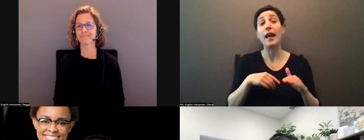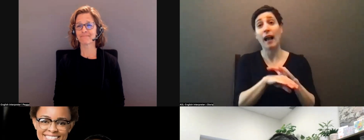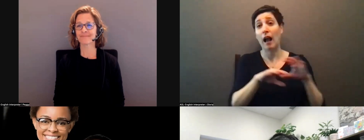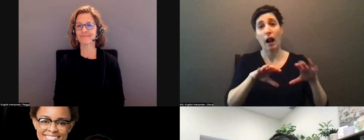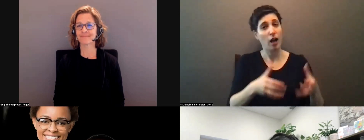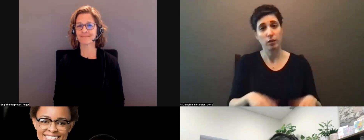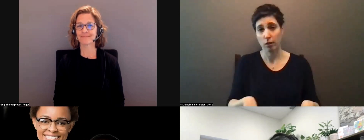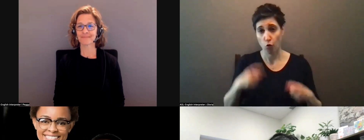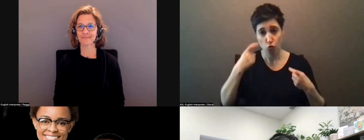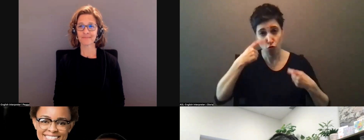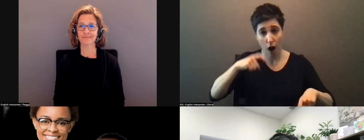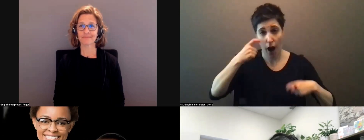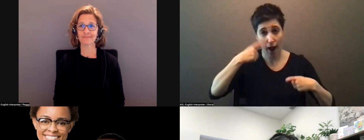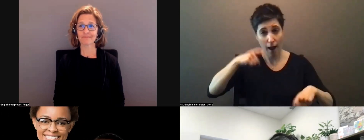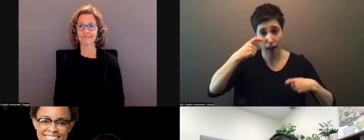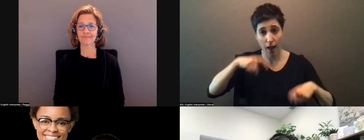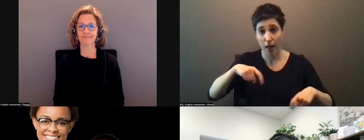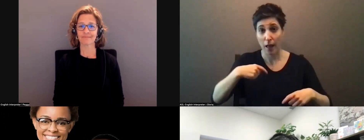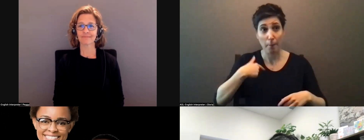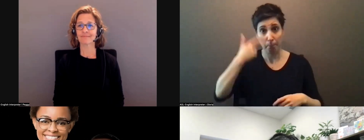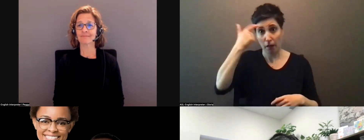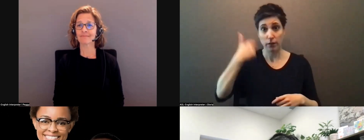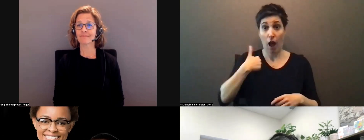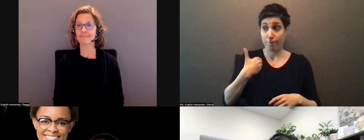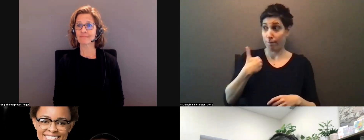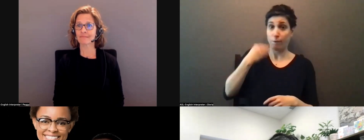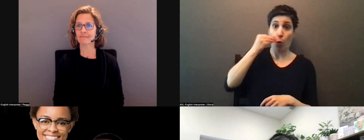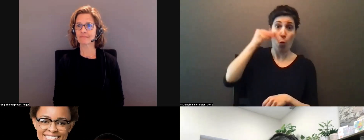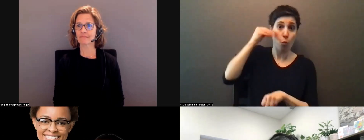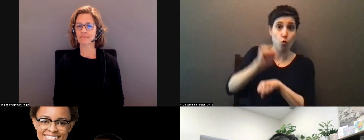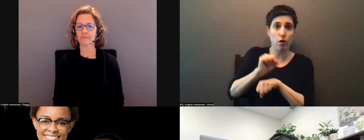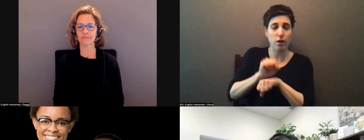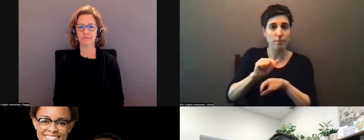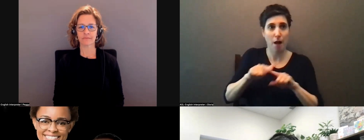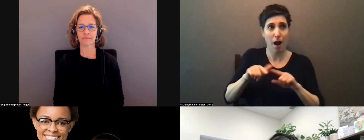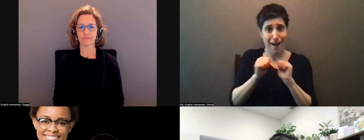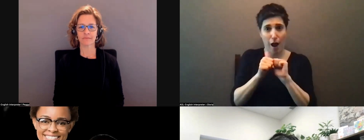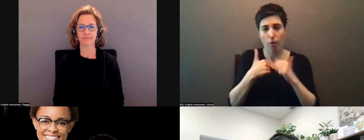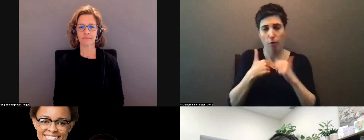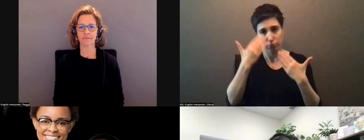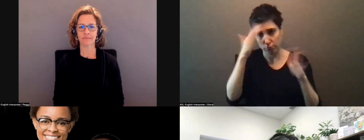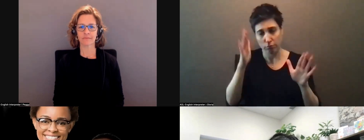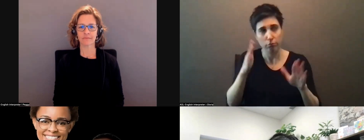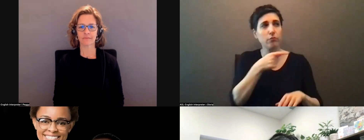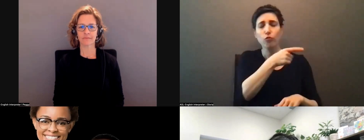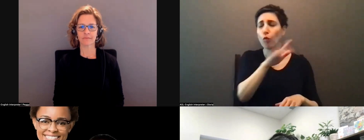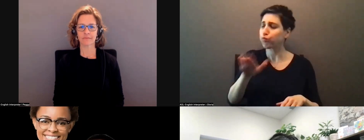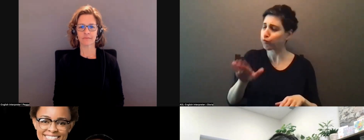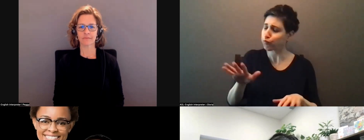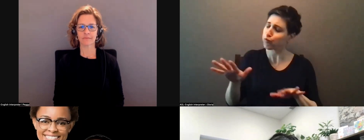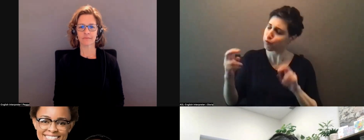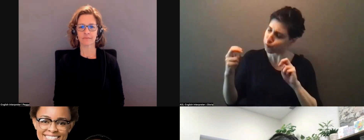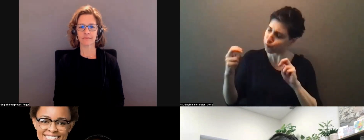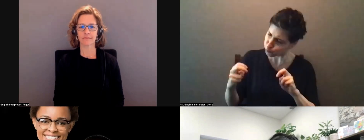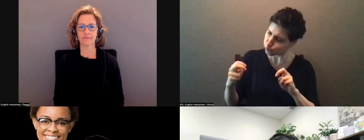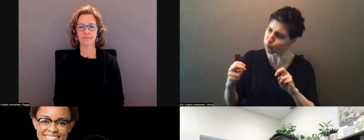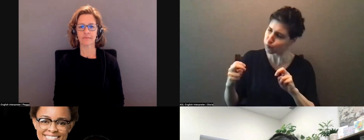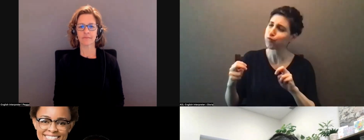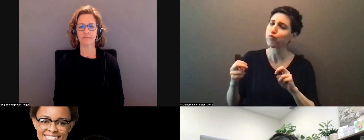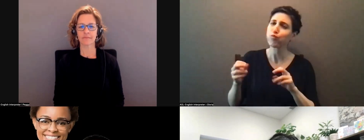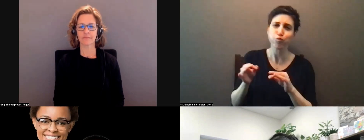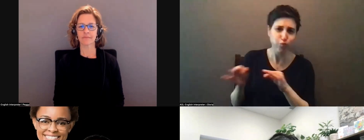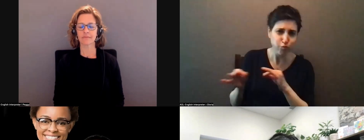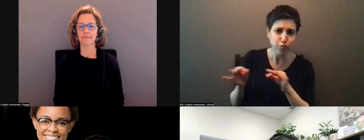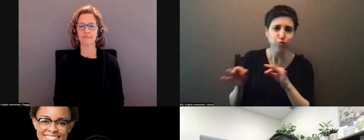like I'll have a homework and I don't know what to do, but they will sit me down and encourage me and try and show me what to do.